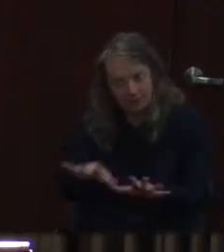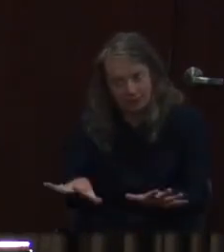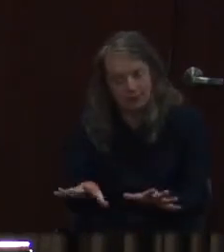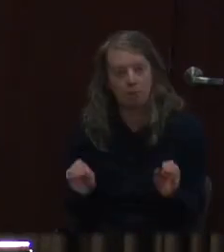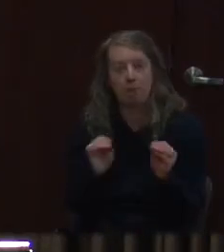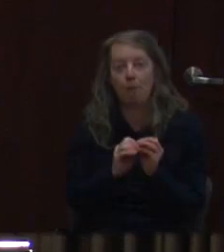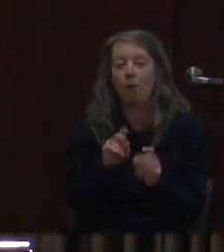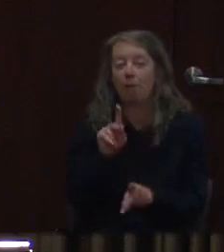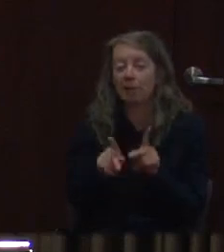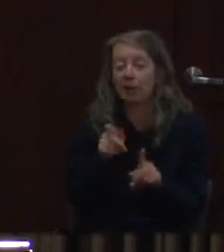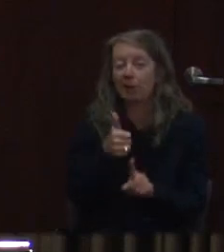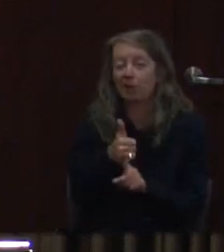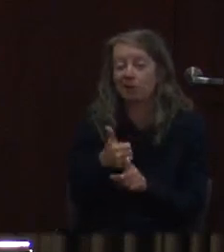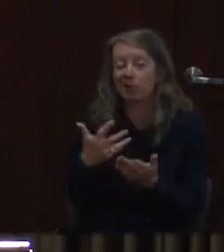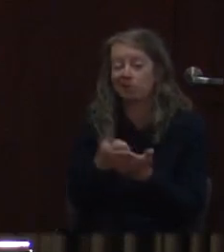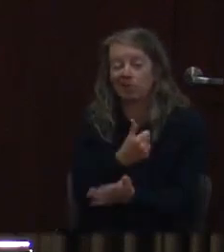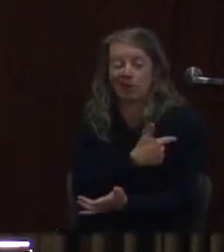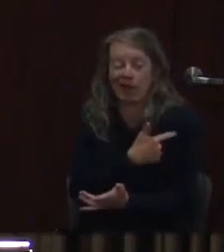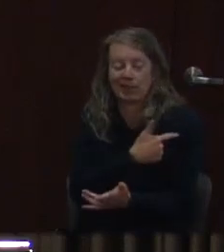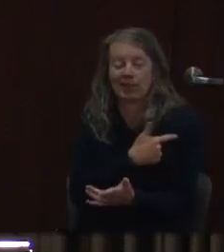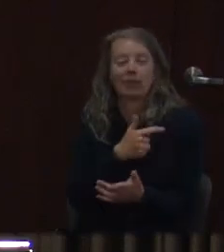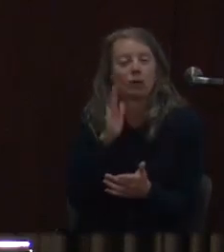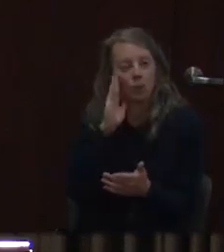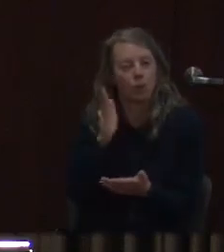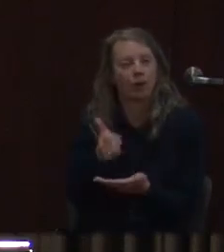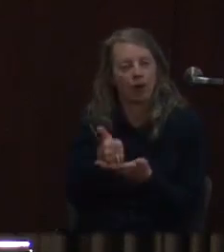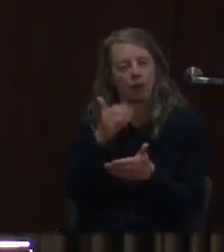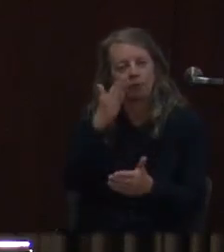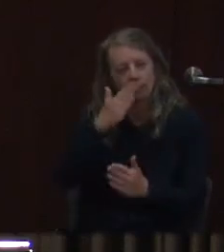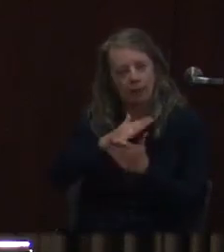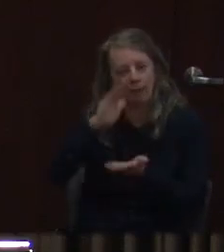are to continue to stop that spread. Okay, thank you.